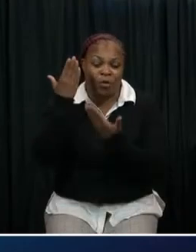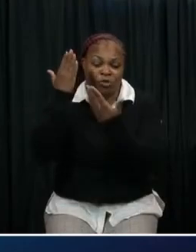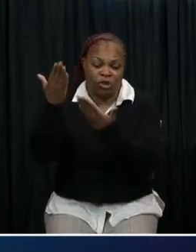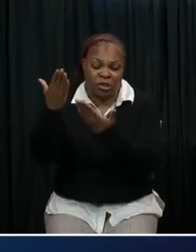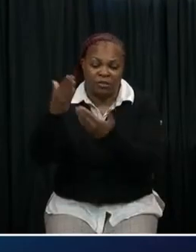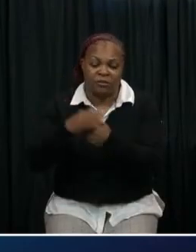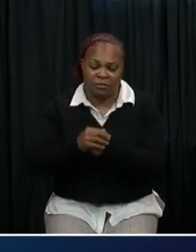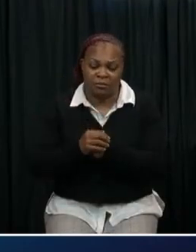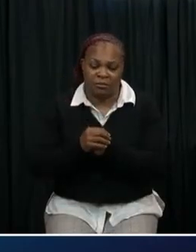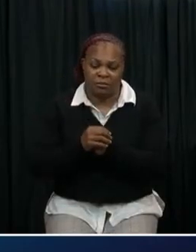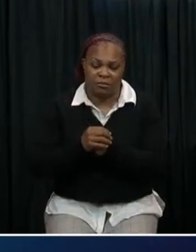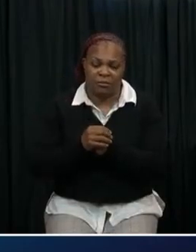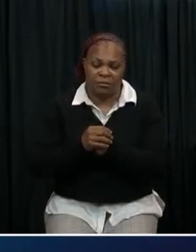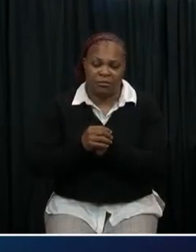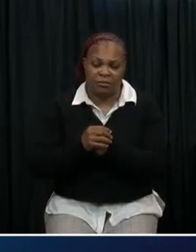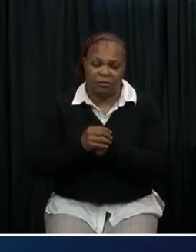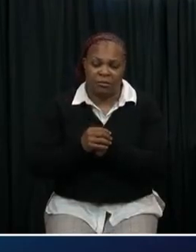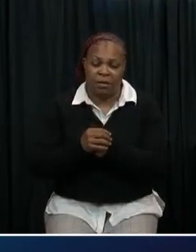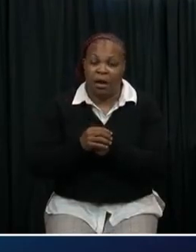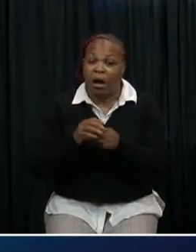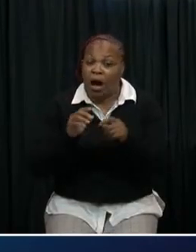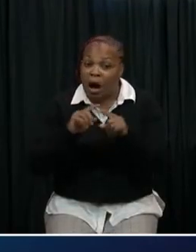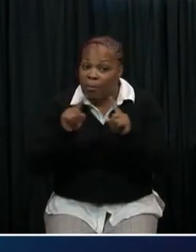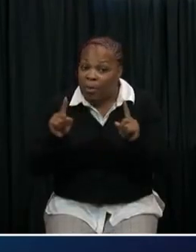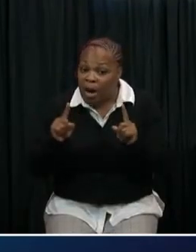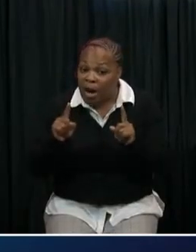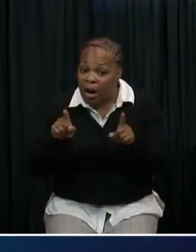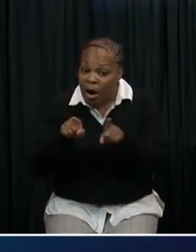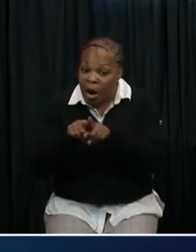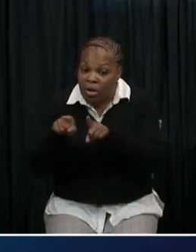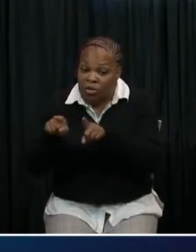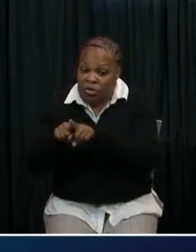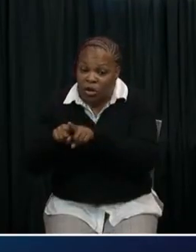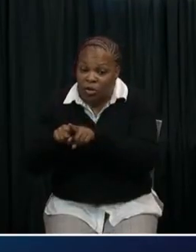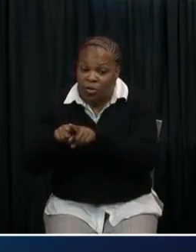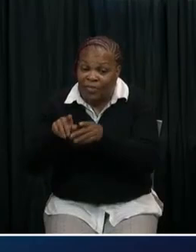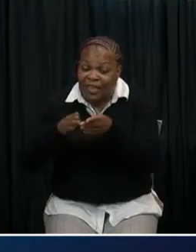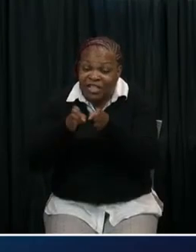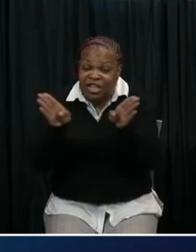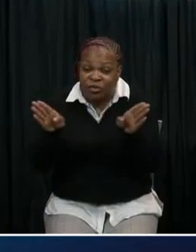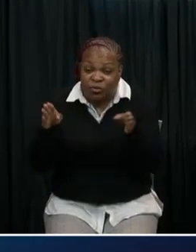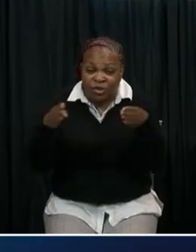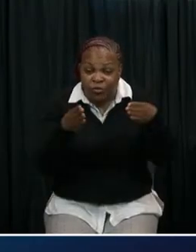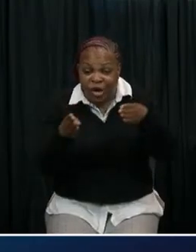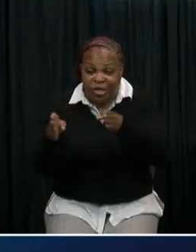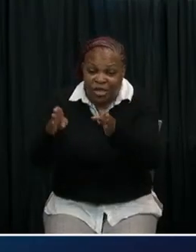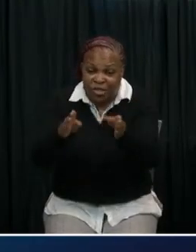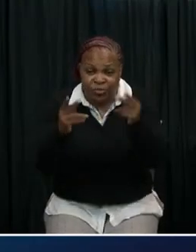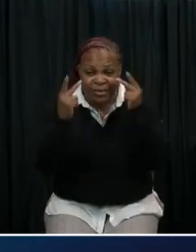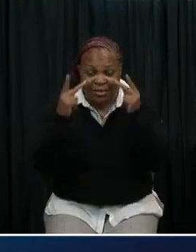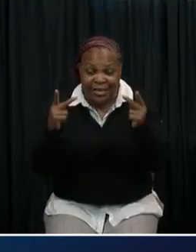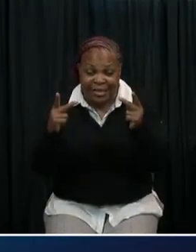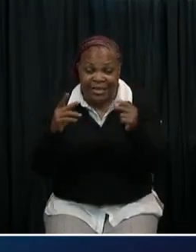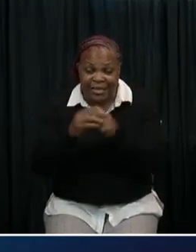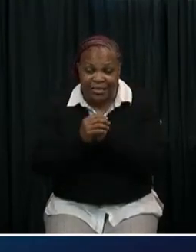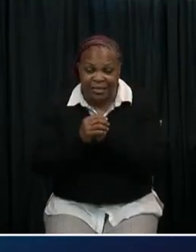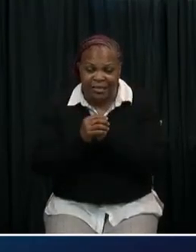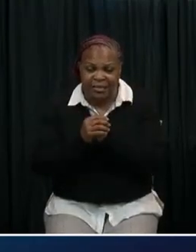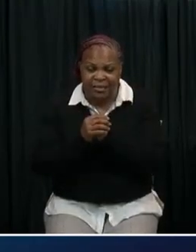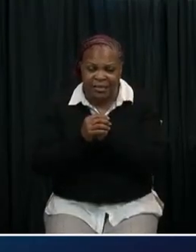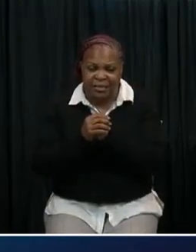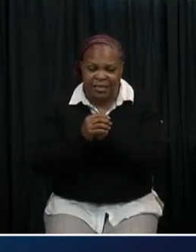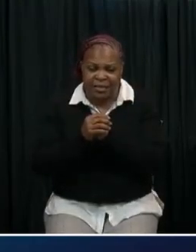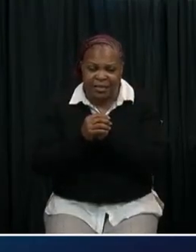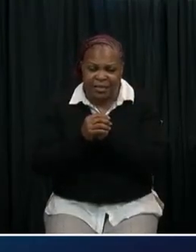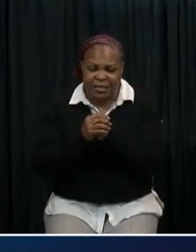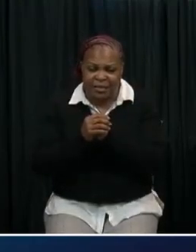forward. Go ahead. But also the general observation that we have seen is that in the all amendment that have